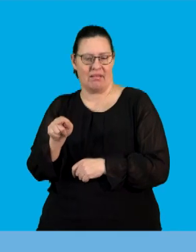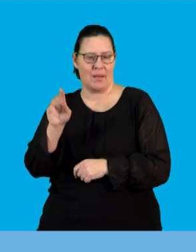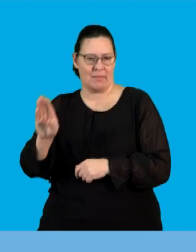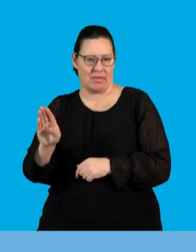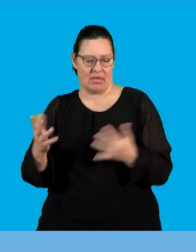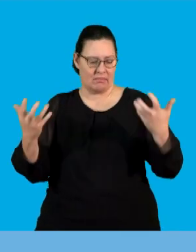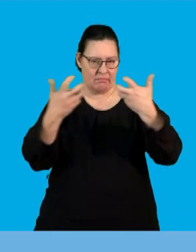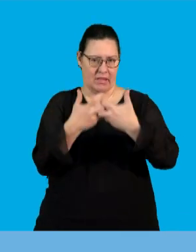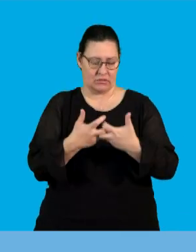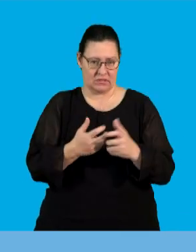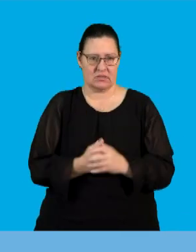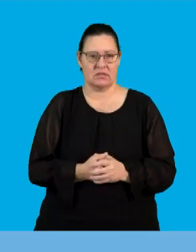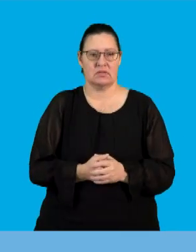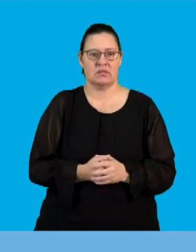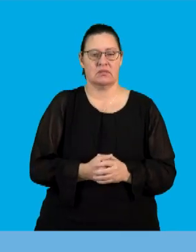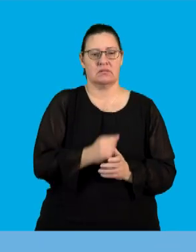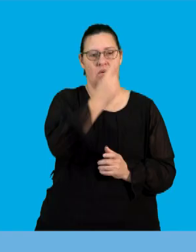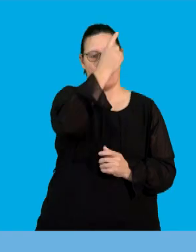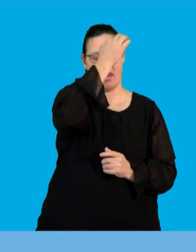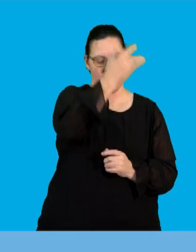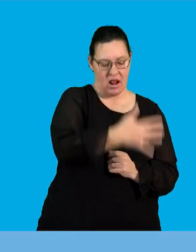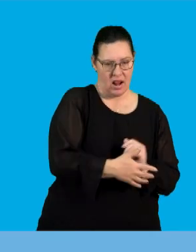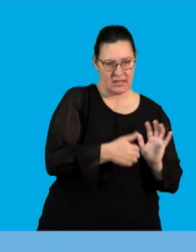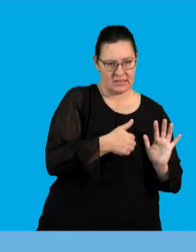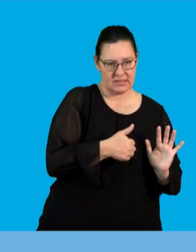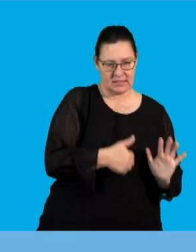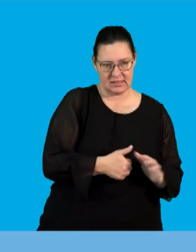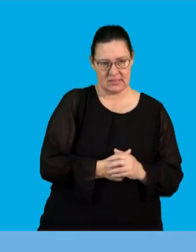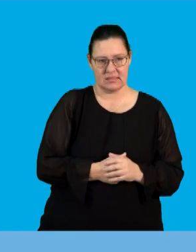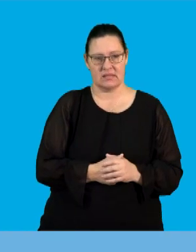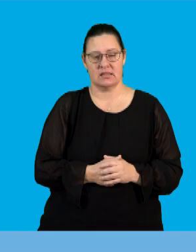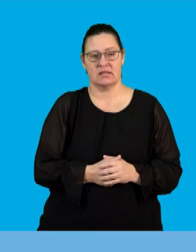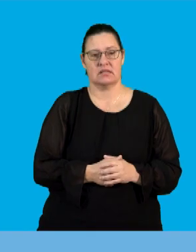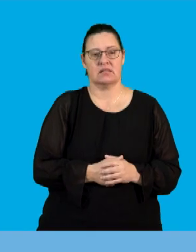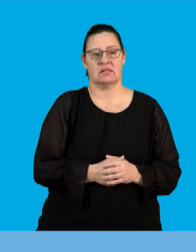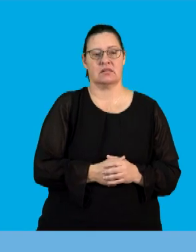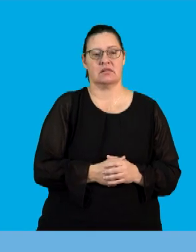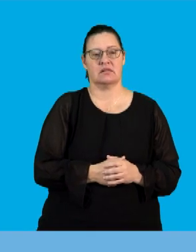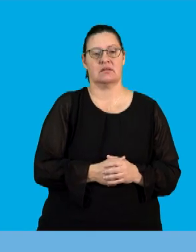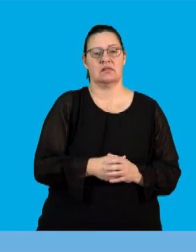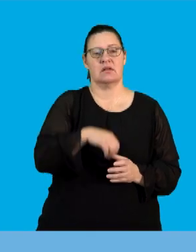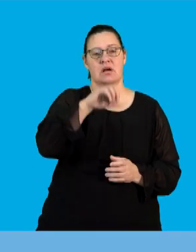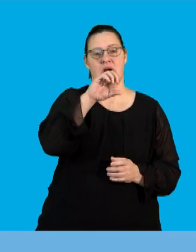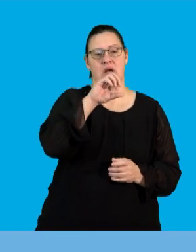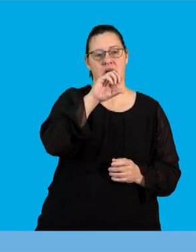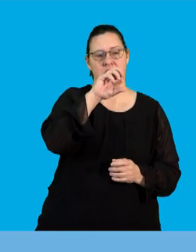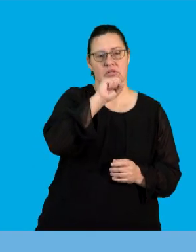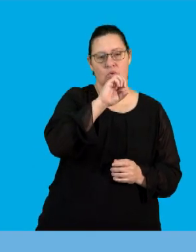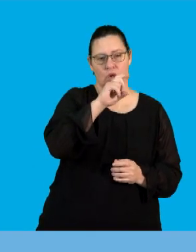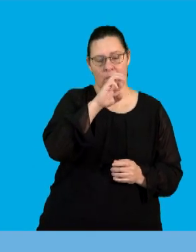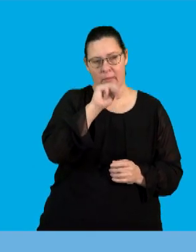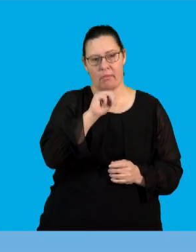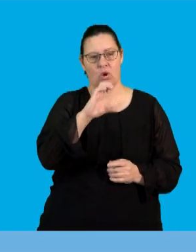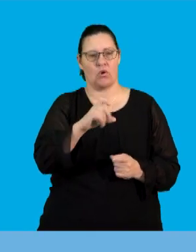B. So we have number 1 all the way to number 6, and we have sodium chloride, we have magnesium oxide, we have sodium